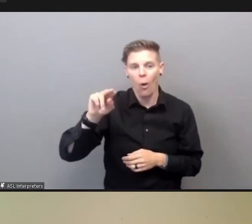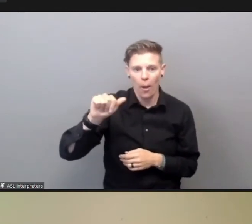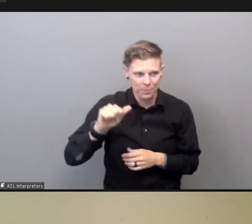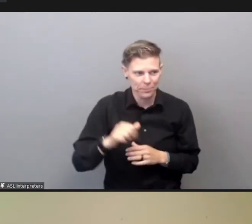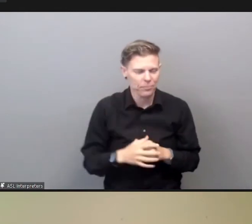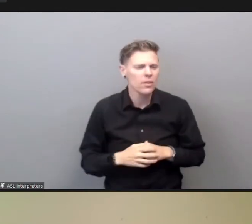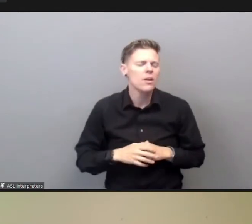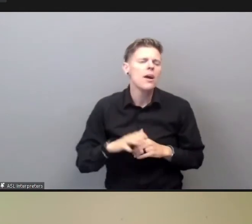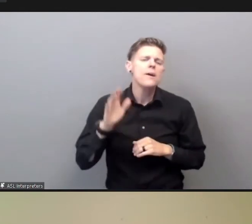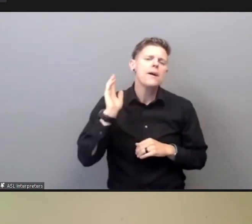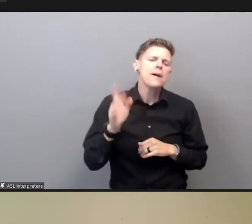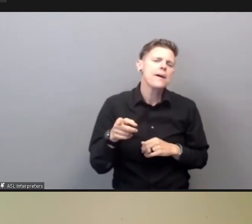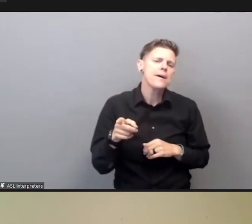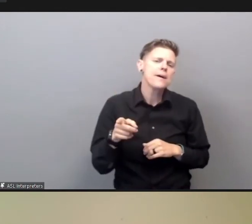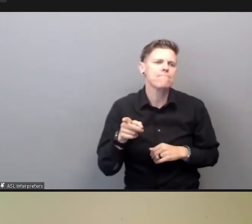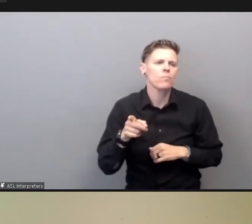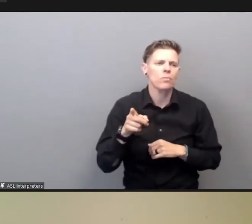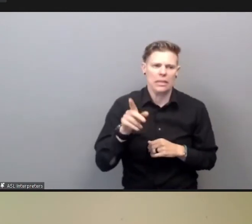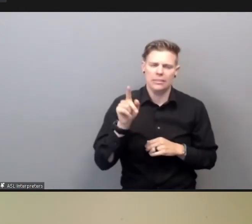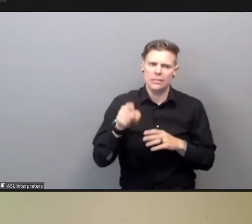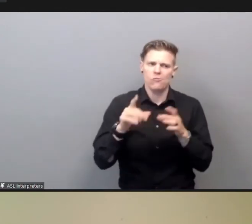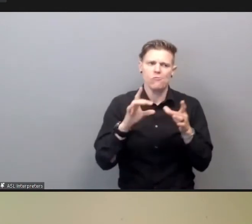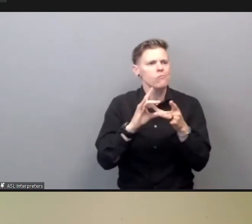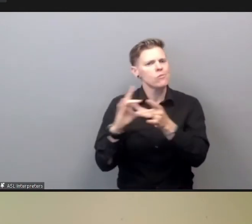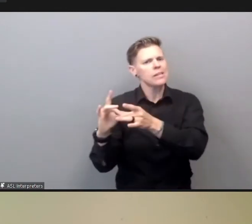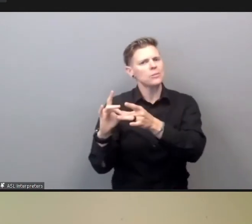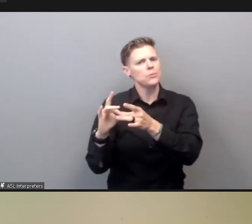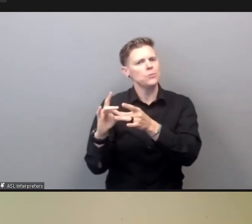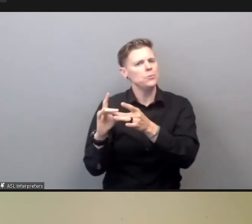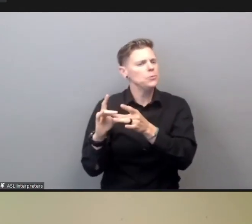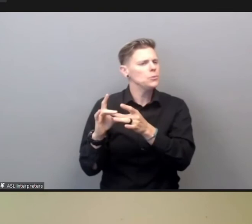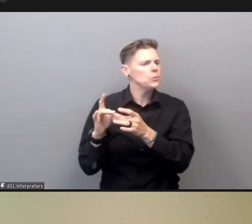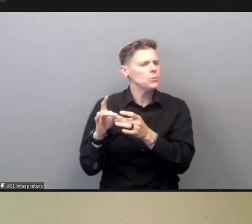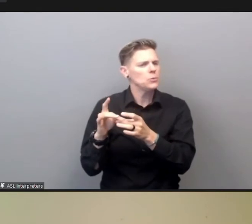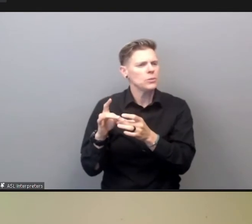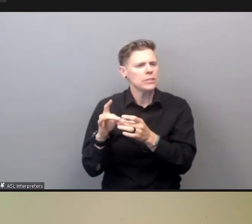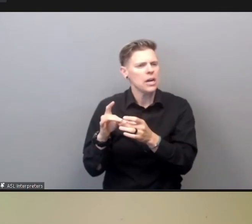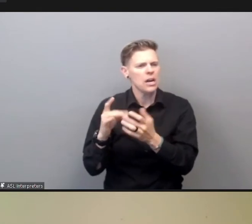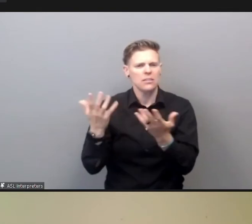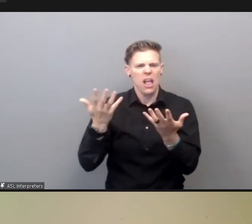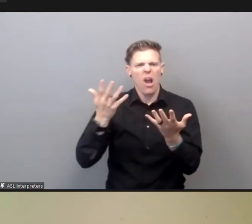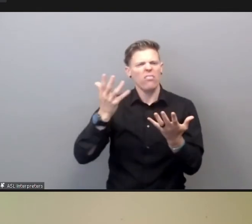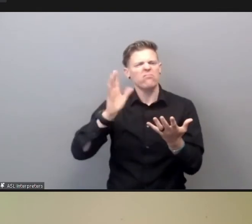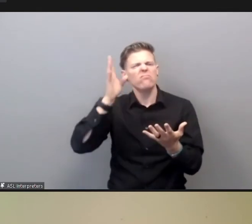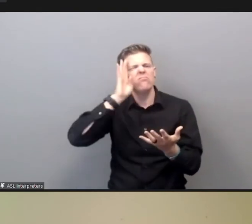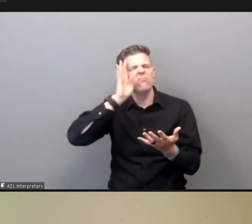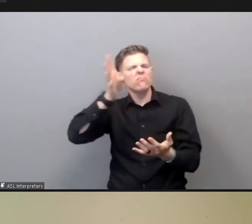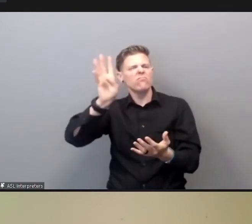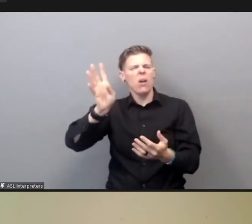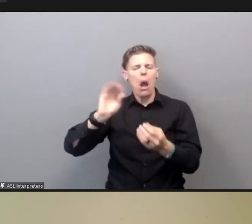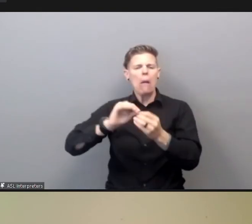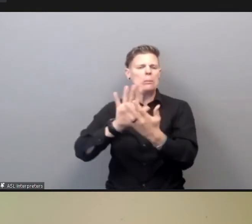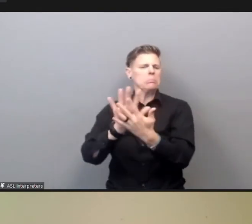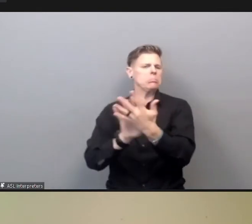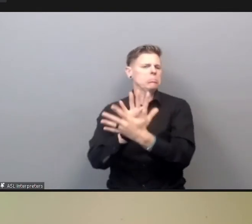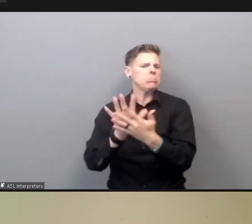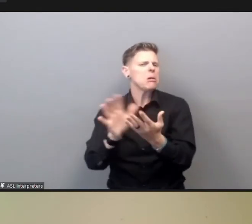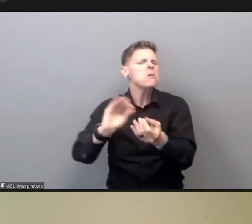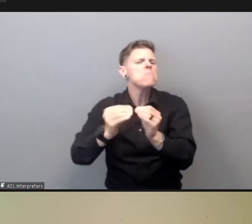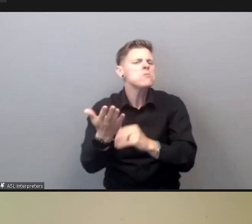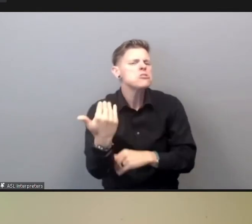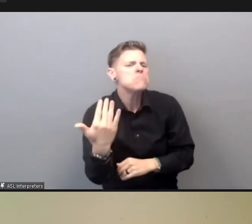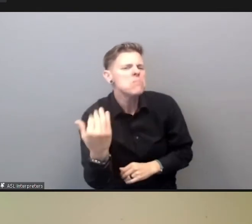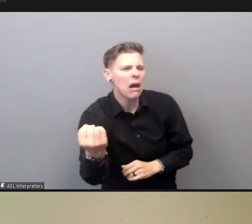This is in relation to just the raw total unemployment numbers. I think anecdotally we heard in a lot of